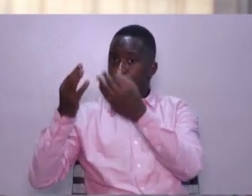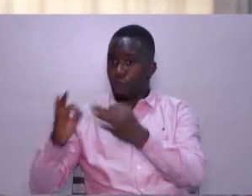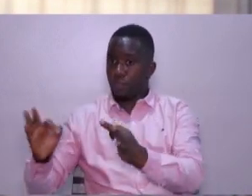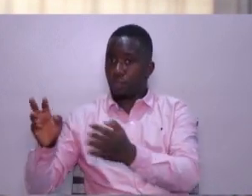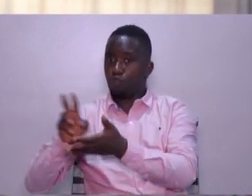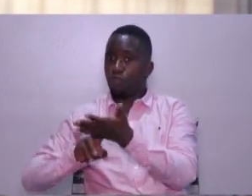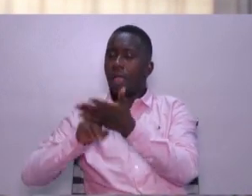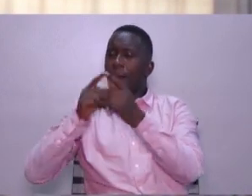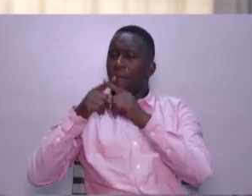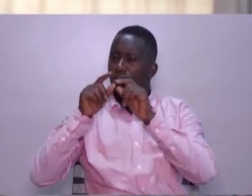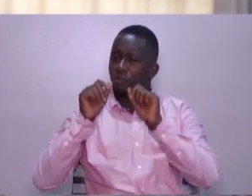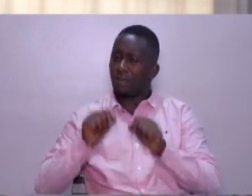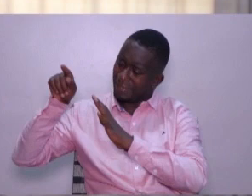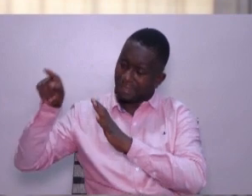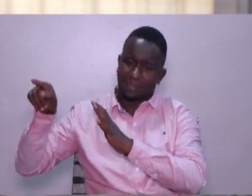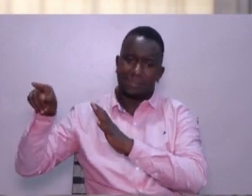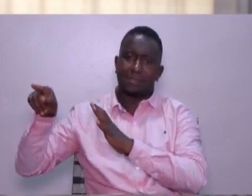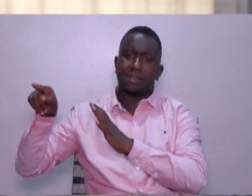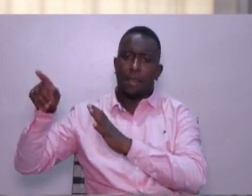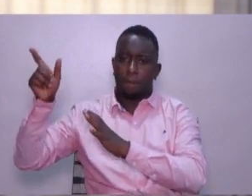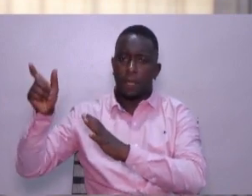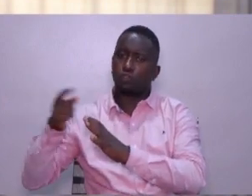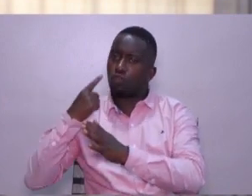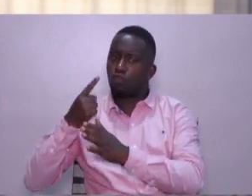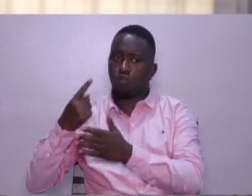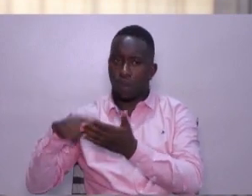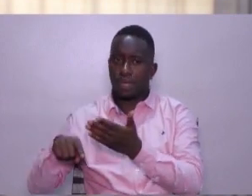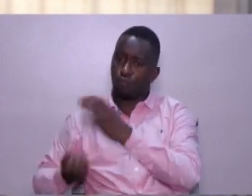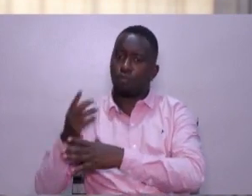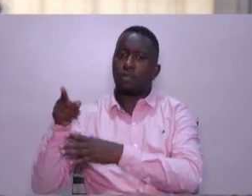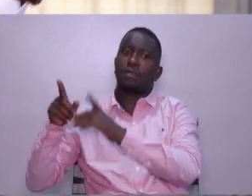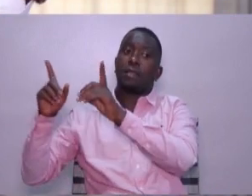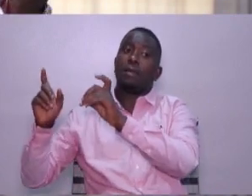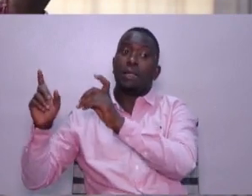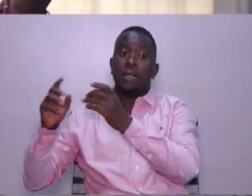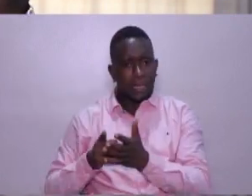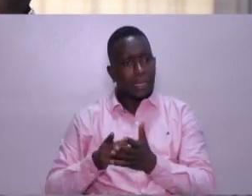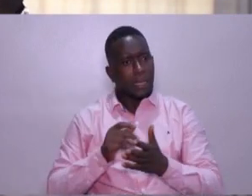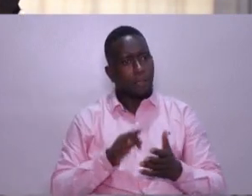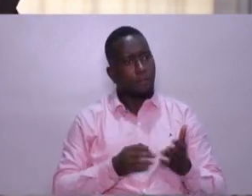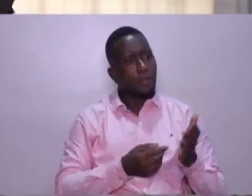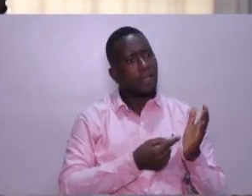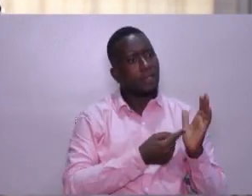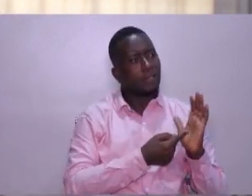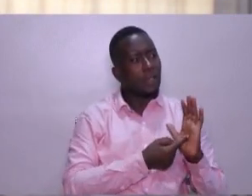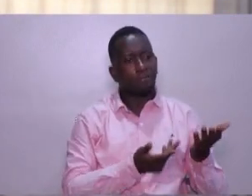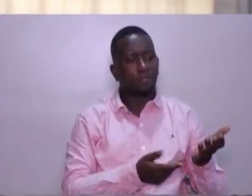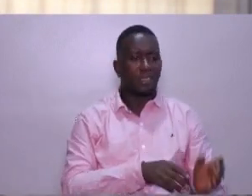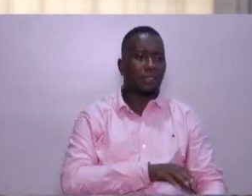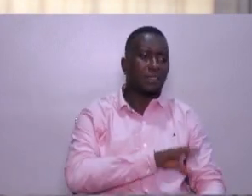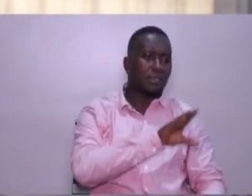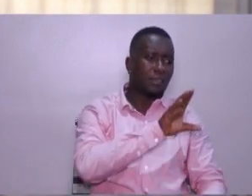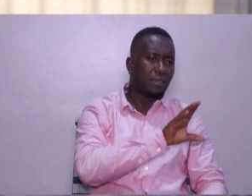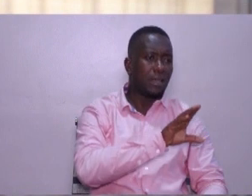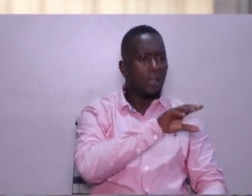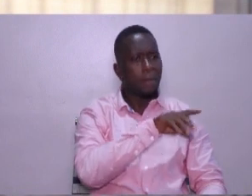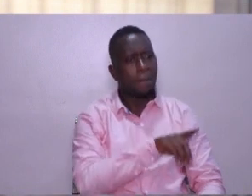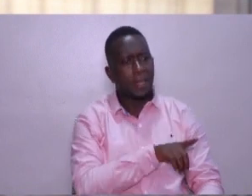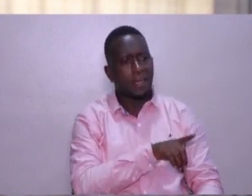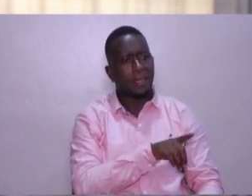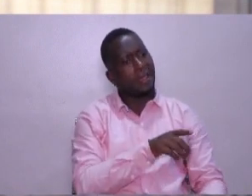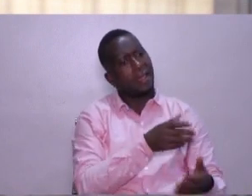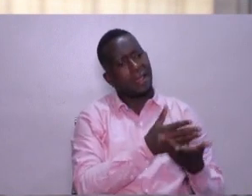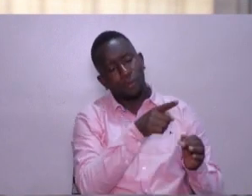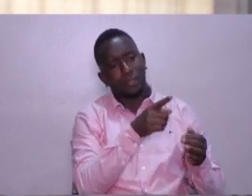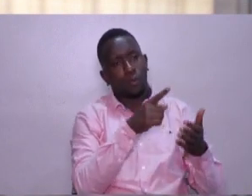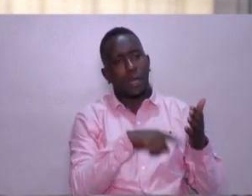acknowledge the source and the owner of the person that created it. So if it's C, it's a P, it is an I, those